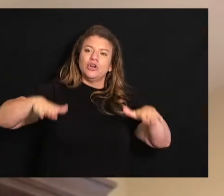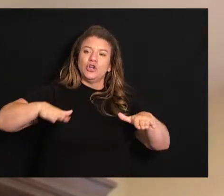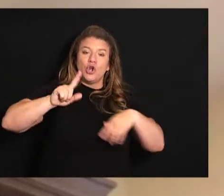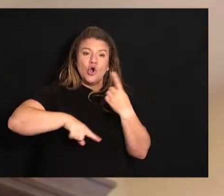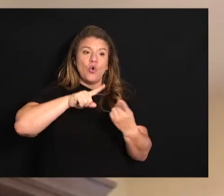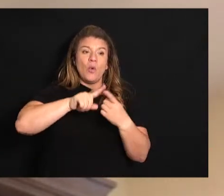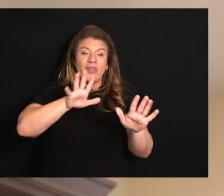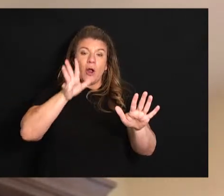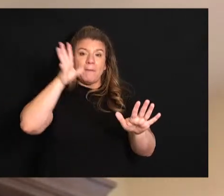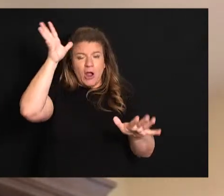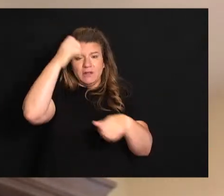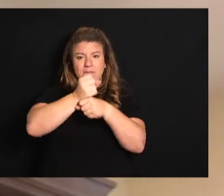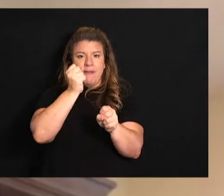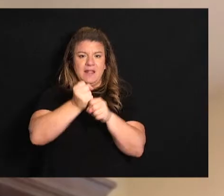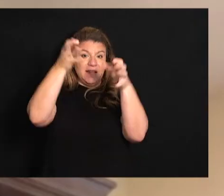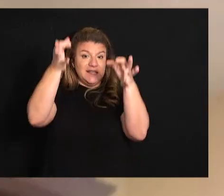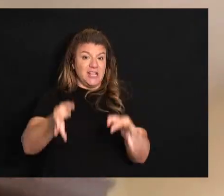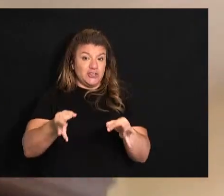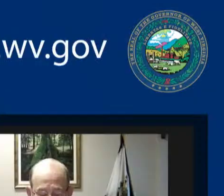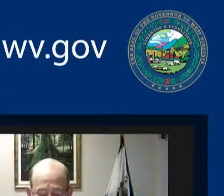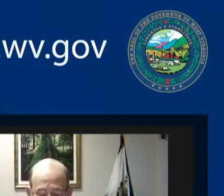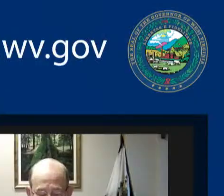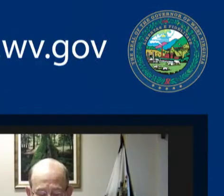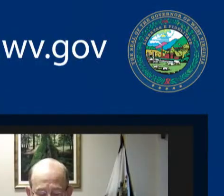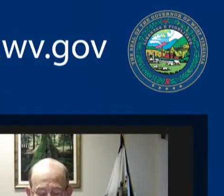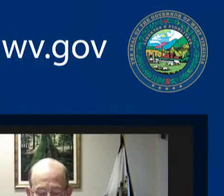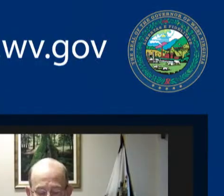parents make that decision. Thank you.